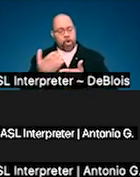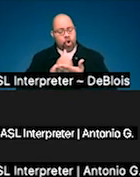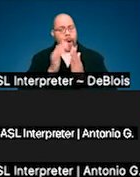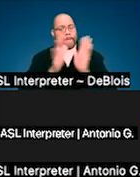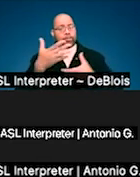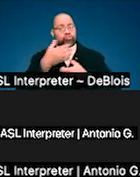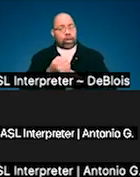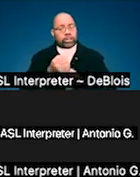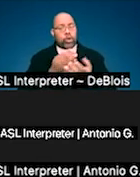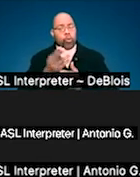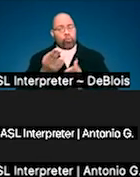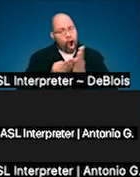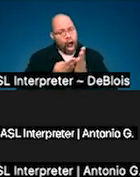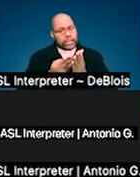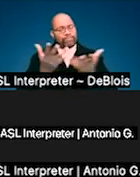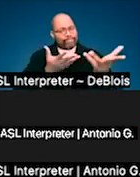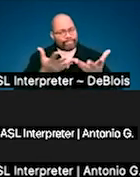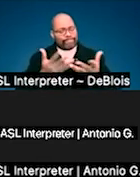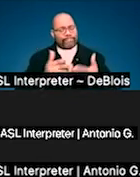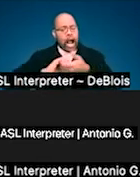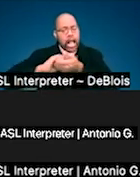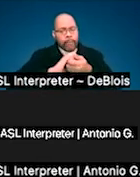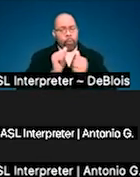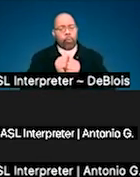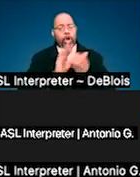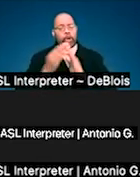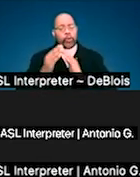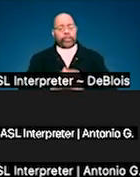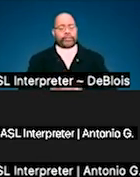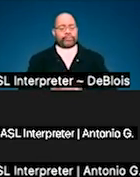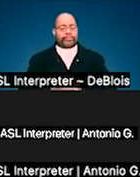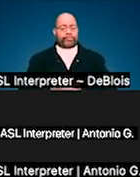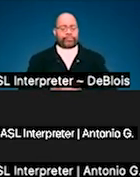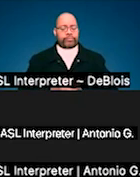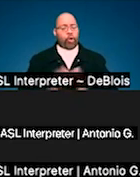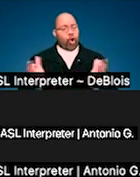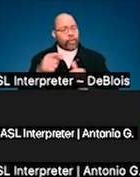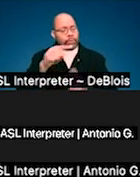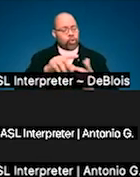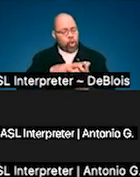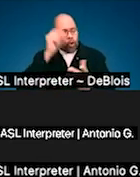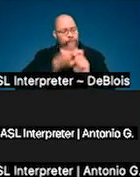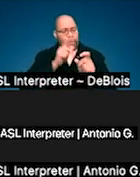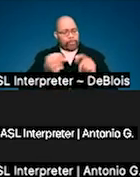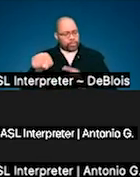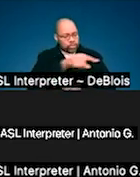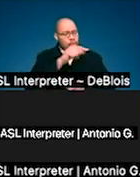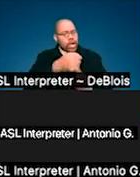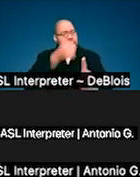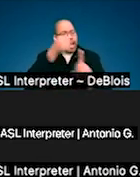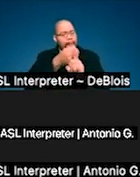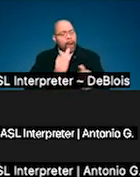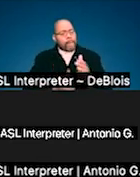trust through authentic engagement and collaboration with community partners. We urge them to learn from those impacted